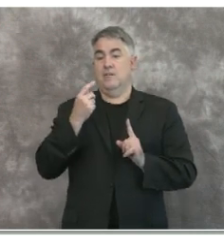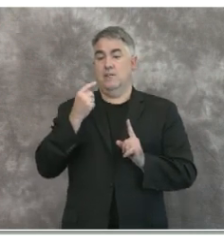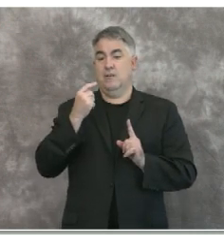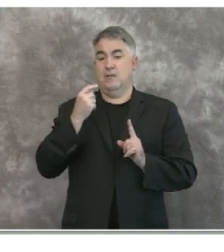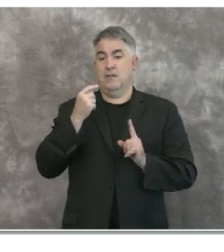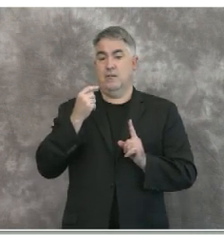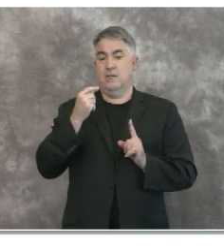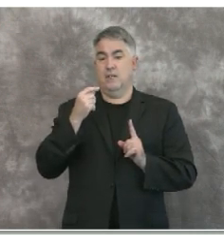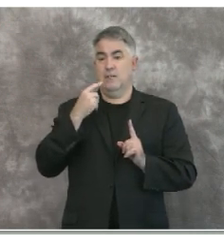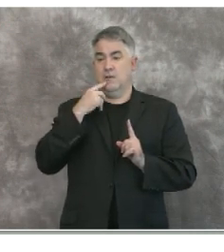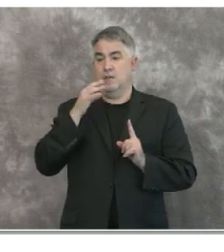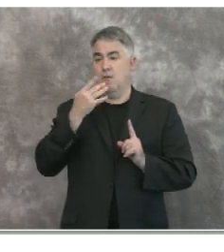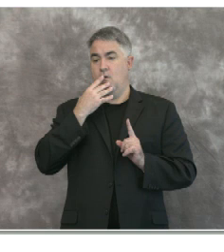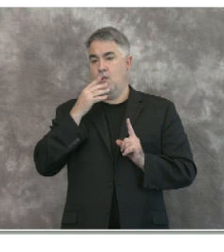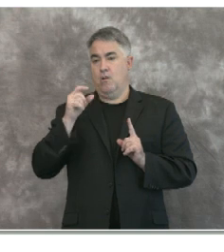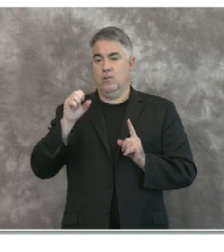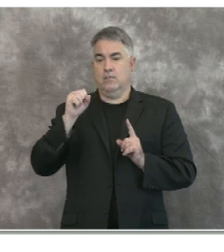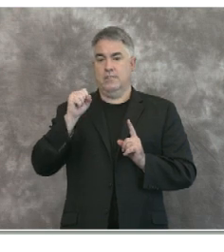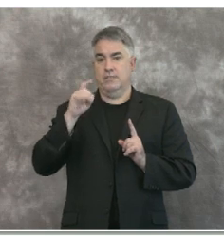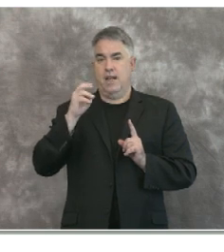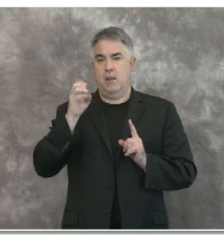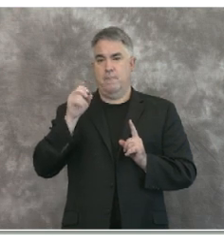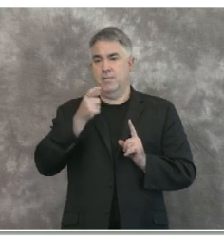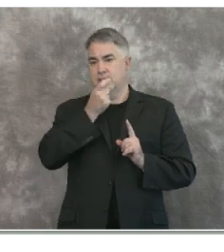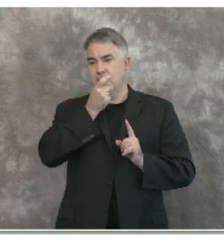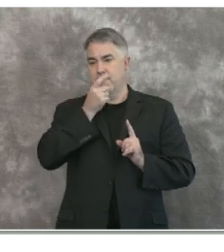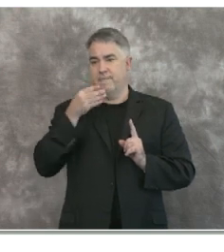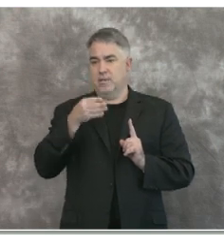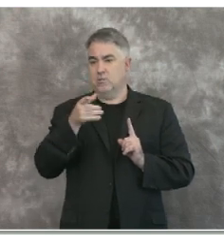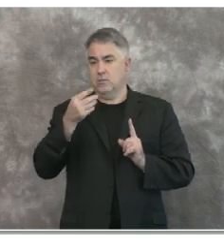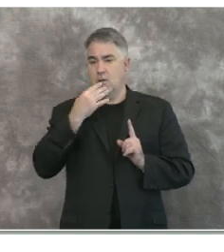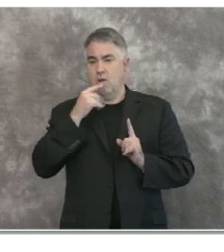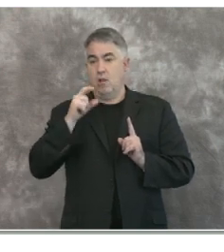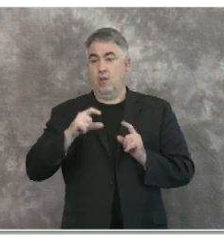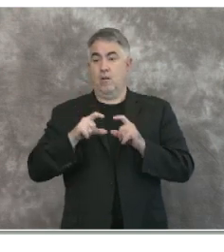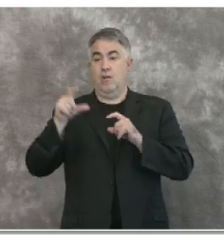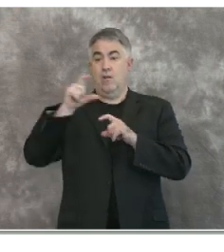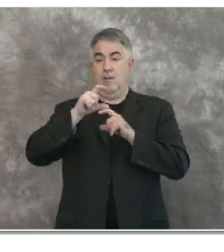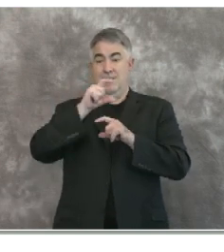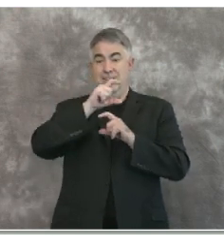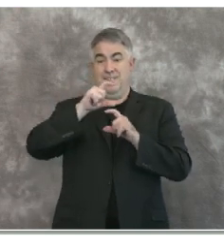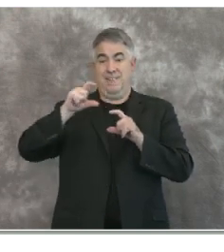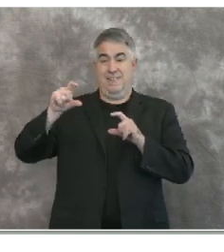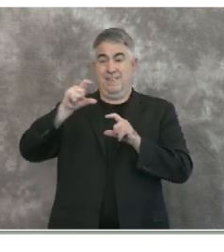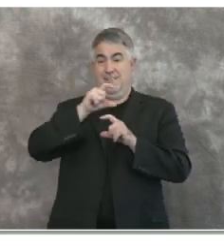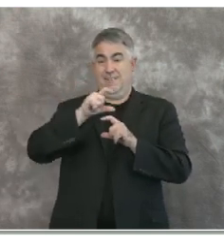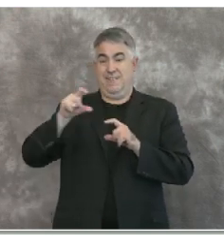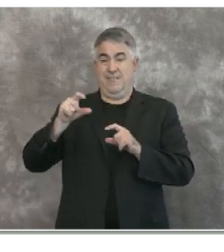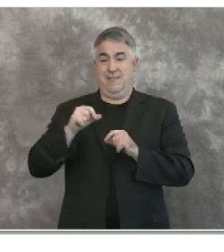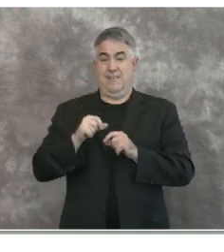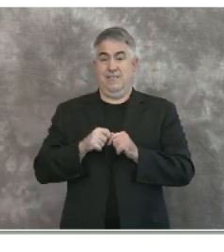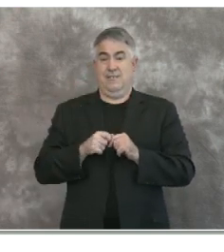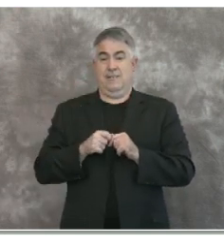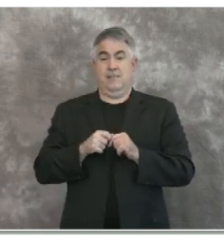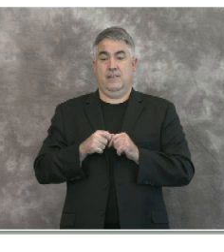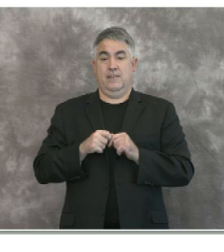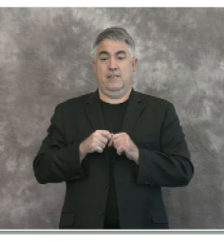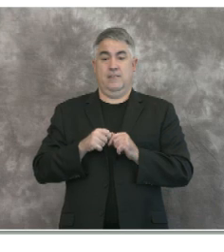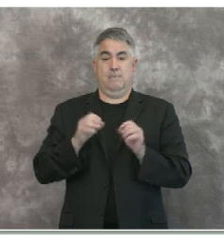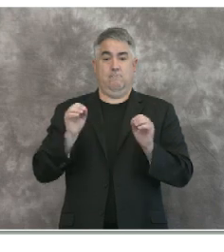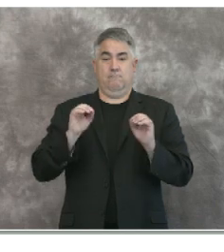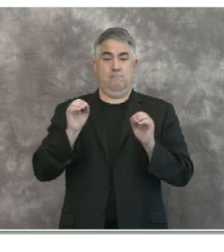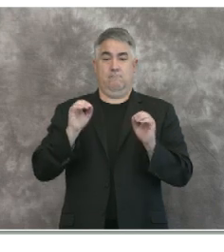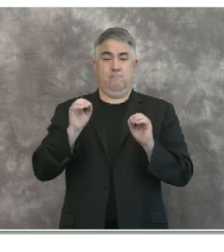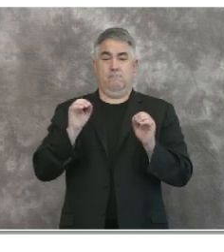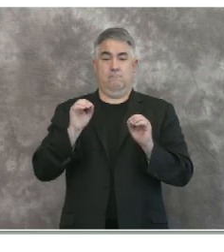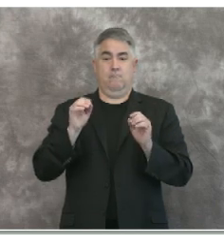next slide, the blue bars add additional IC beds with non-COVID-19 admissions. And for